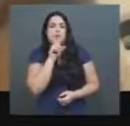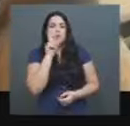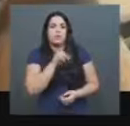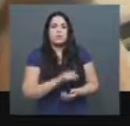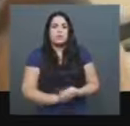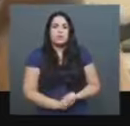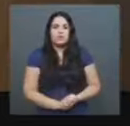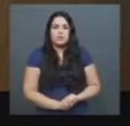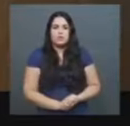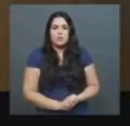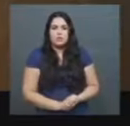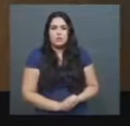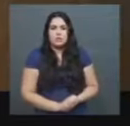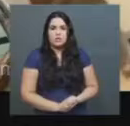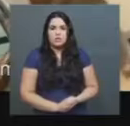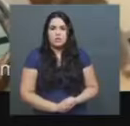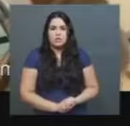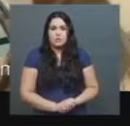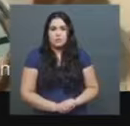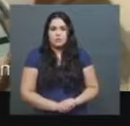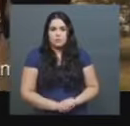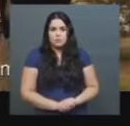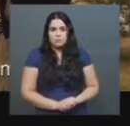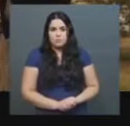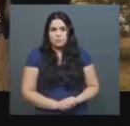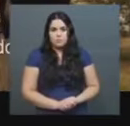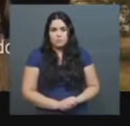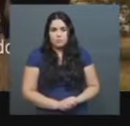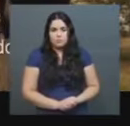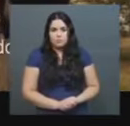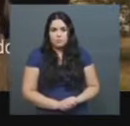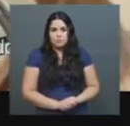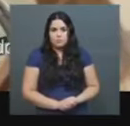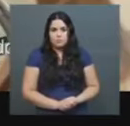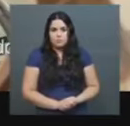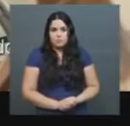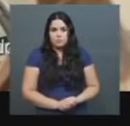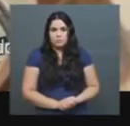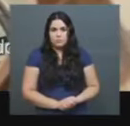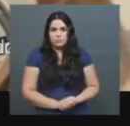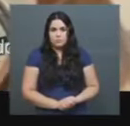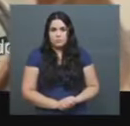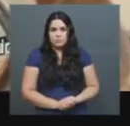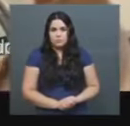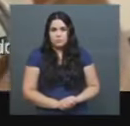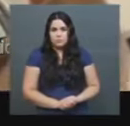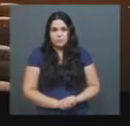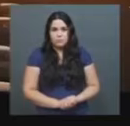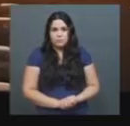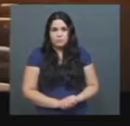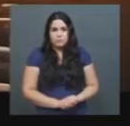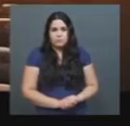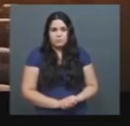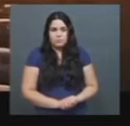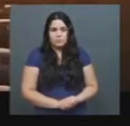identification number? NASA, sir. I had no idea they hired. Quite a few women working in the space program.